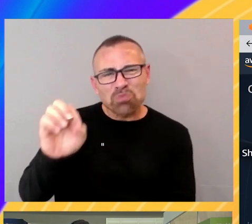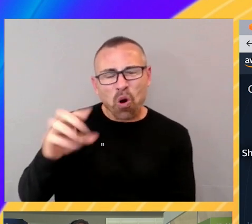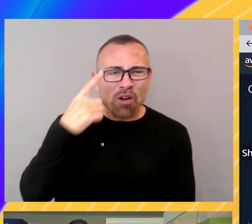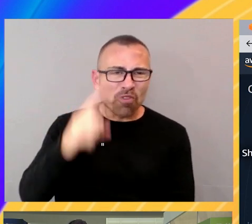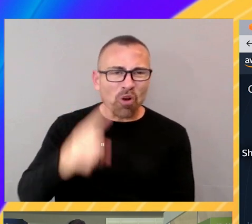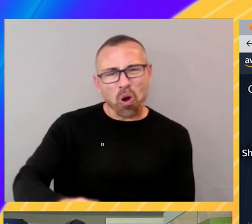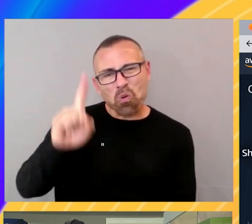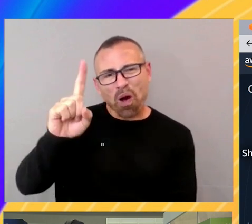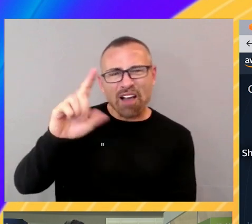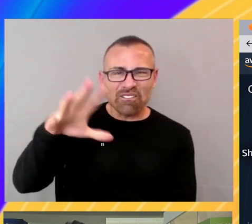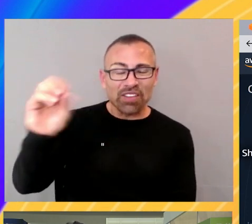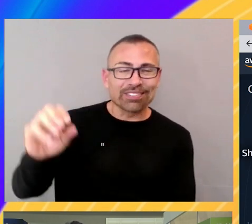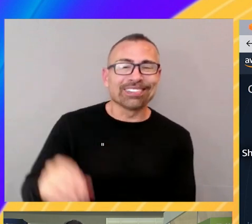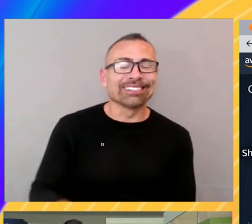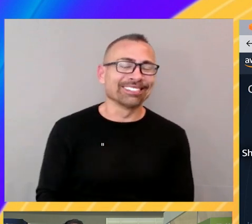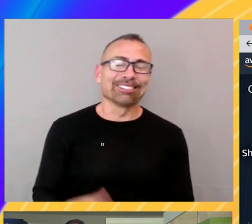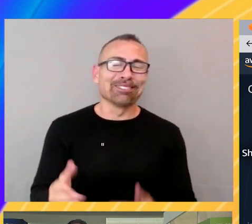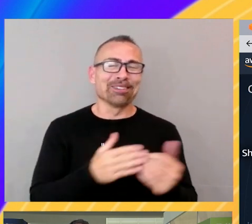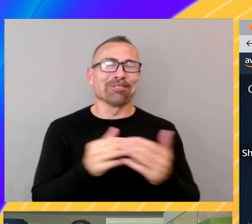sharing is carrying